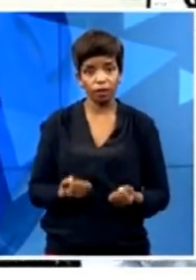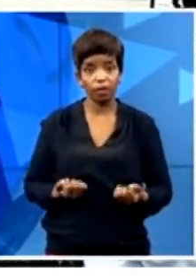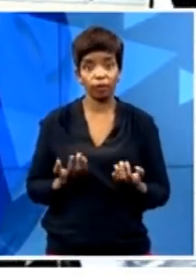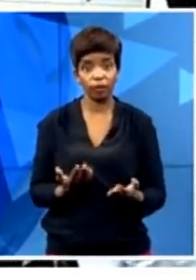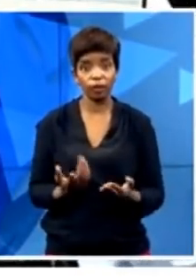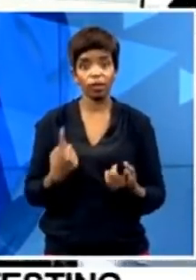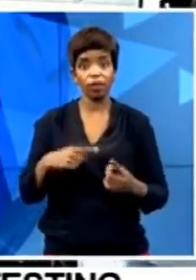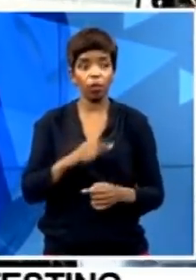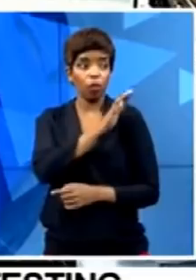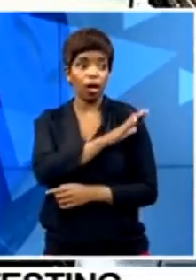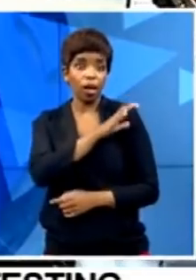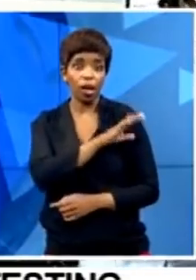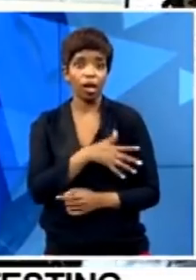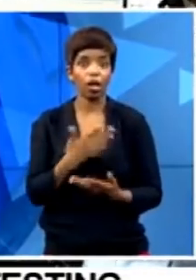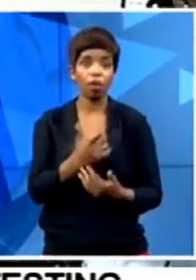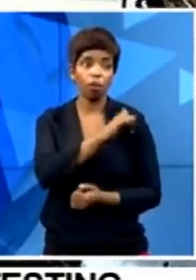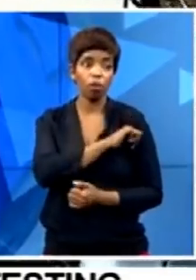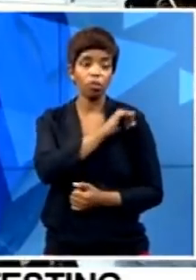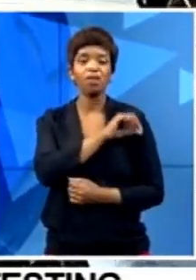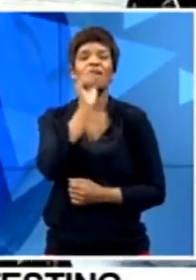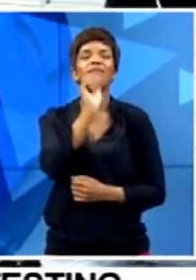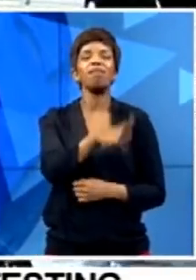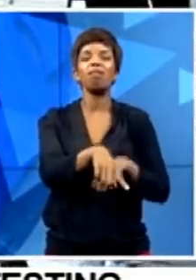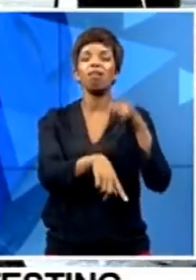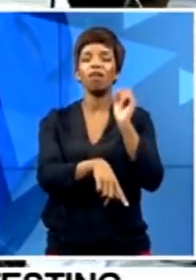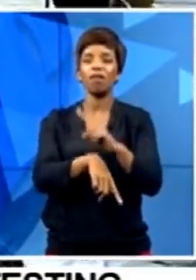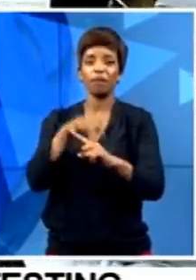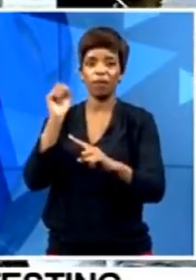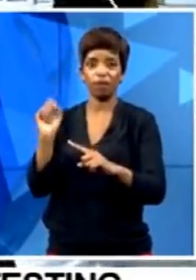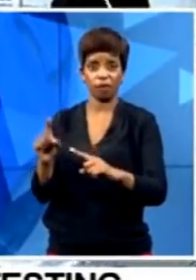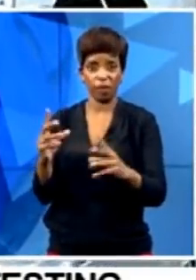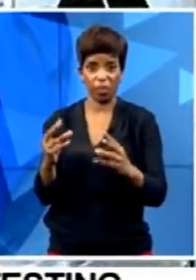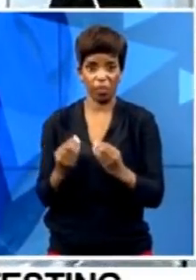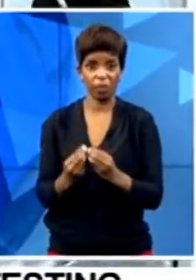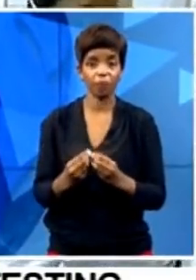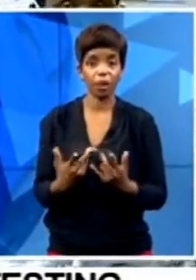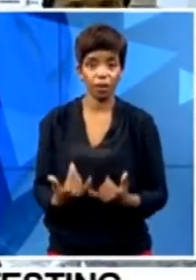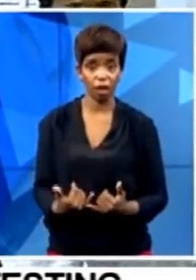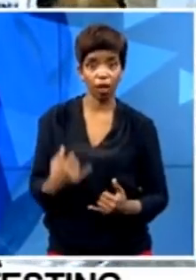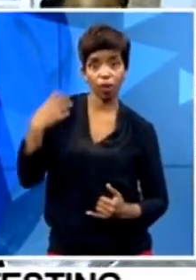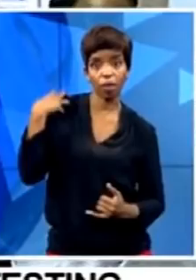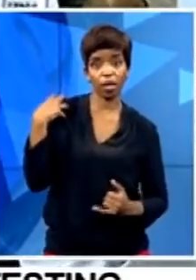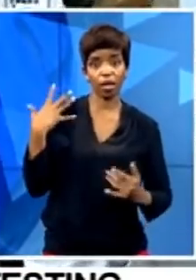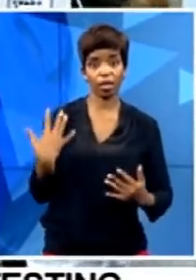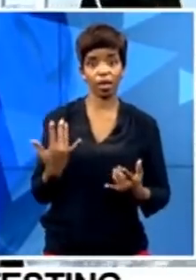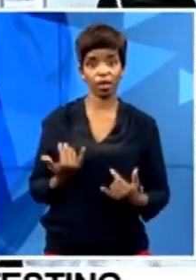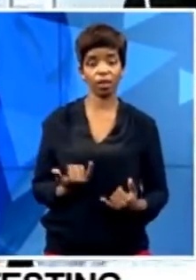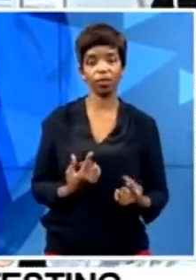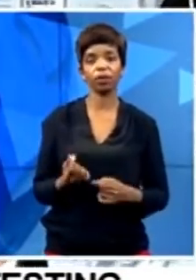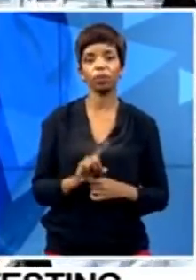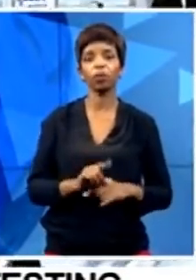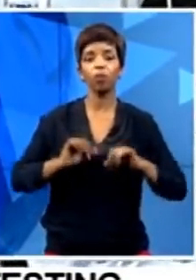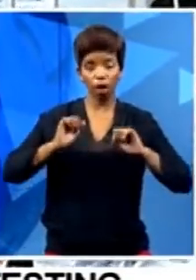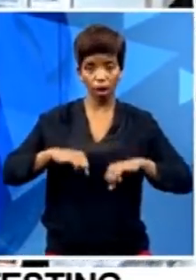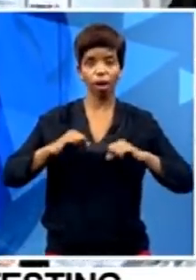this drive by the Minister of Health to take the services to the people is going to allow the young lady in the rural areas, the old lady in the rural